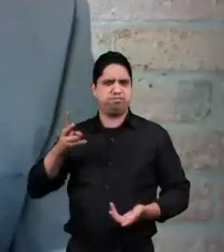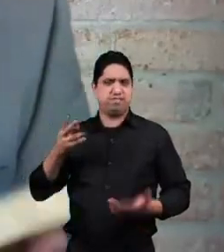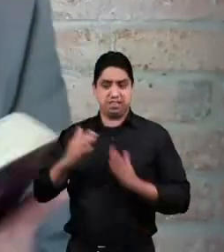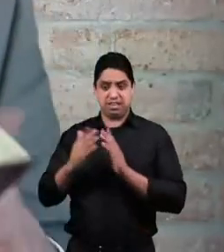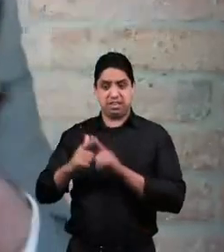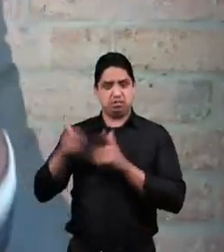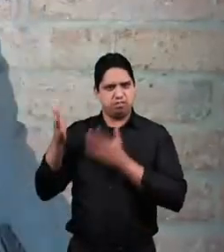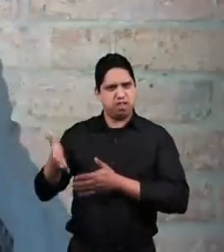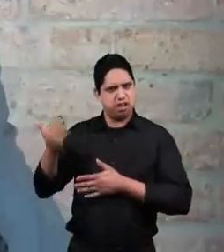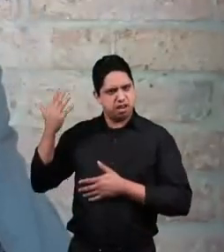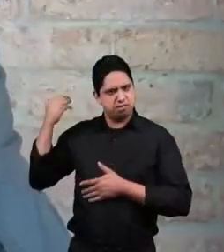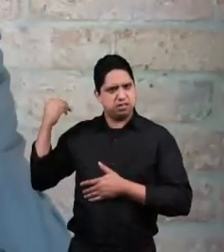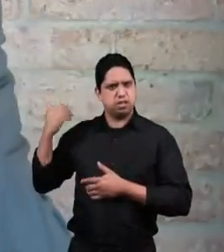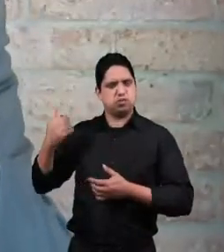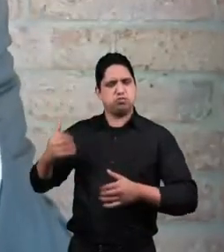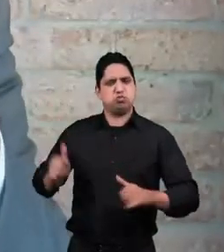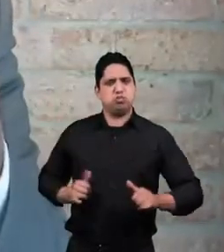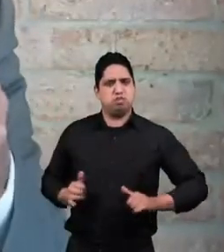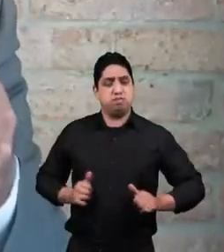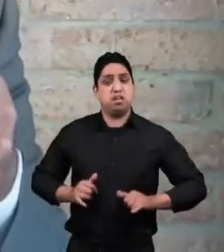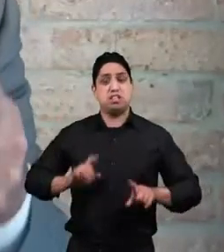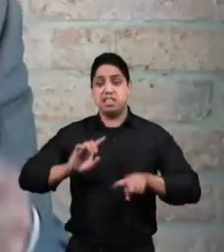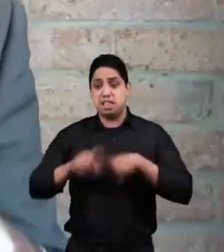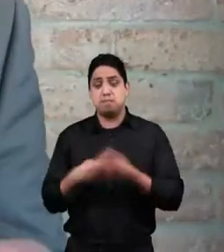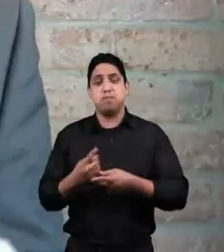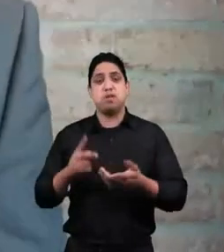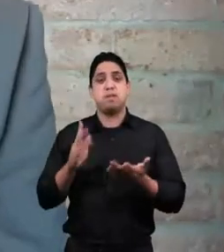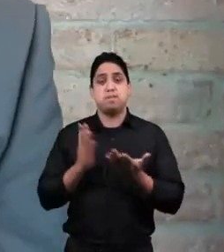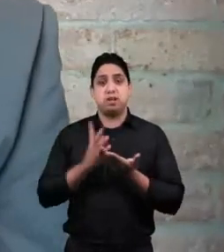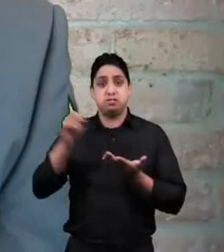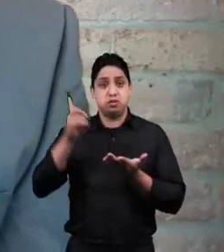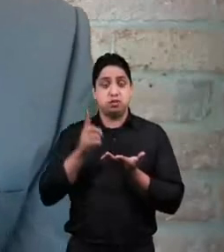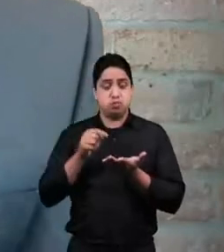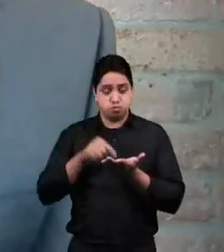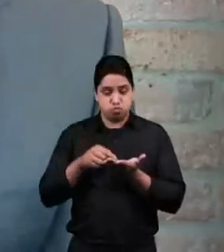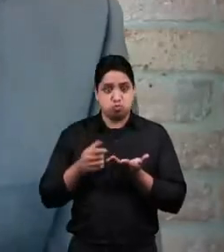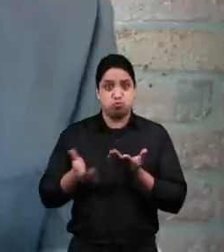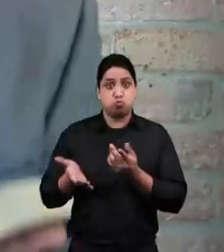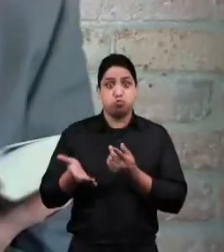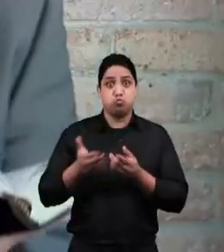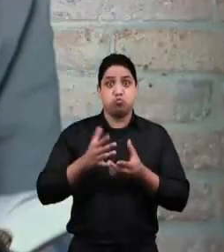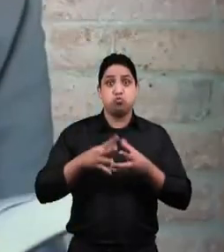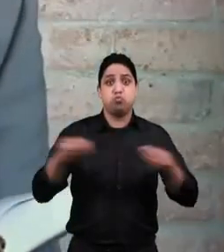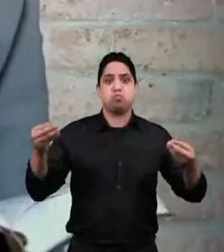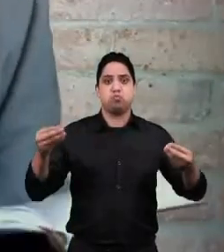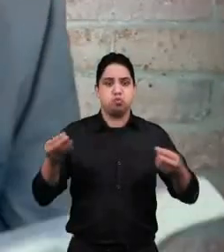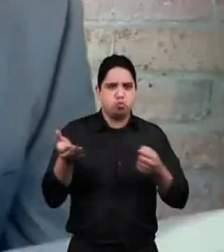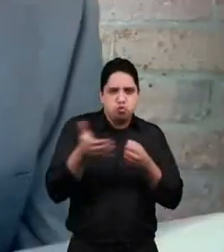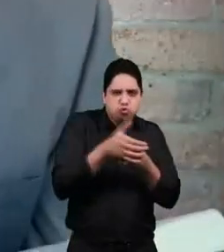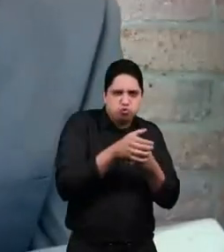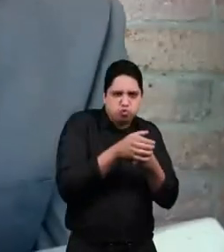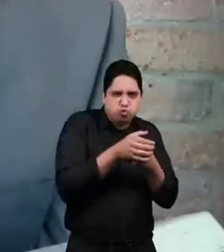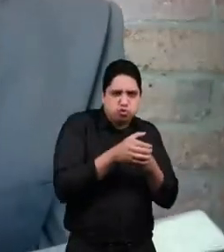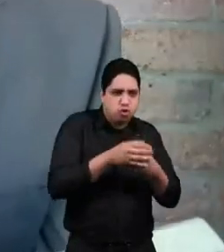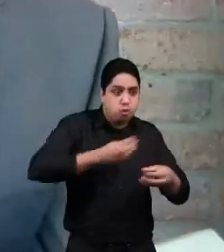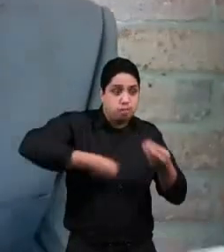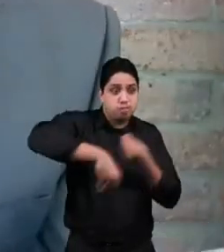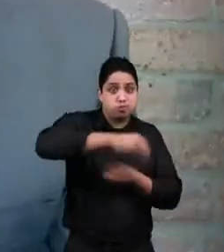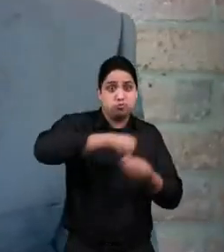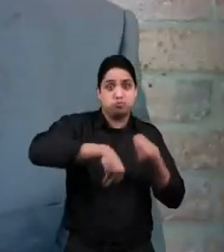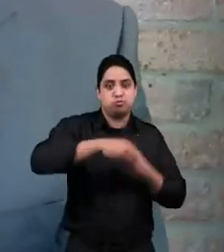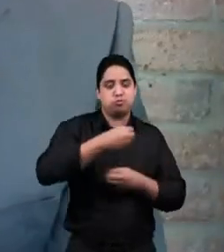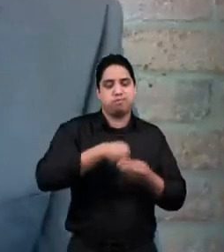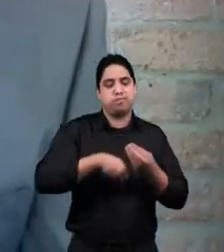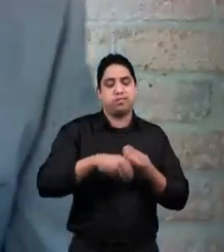journey. And even before that, the word was hidden. Nobody had contact with the word.